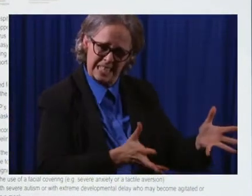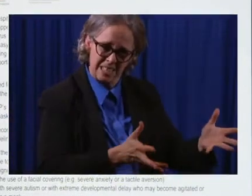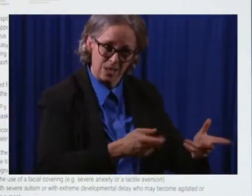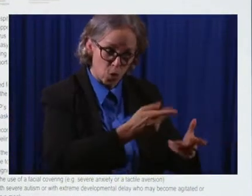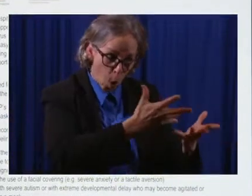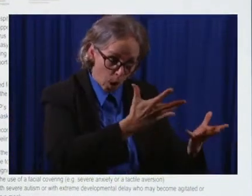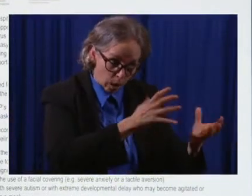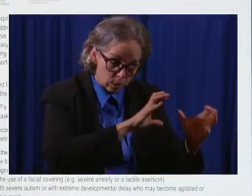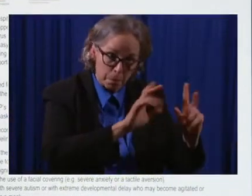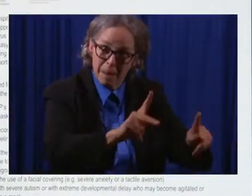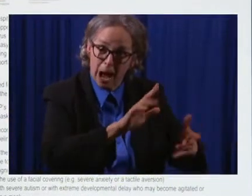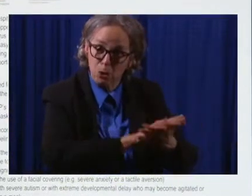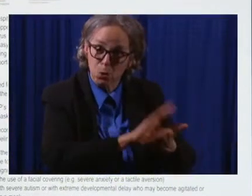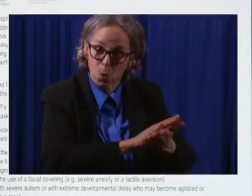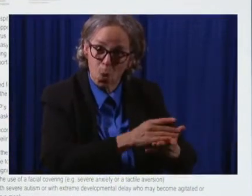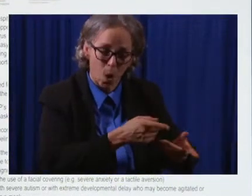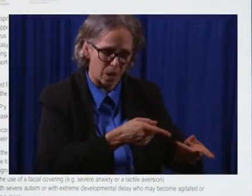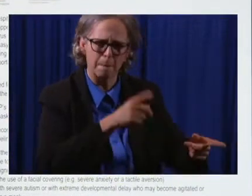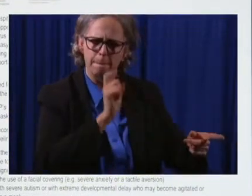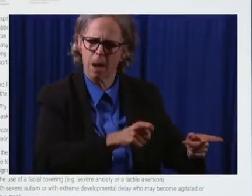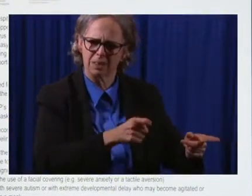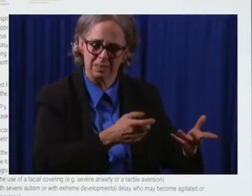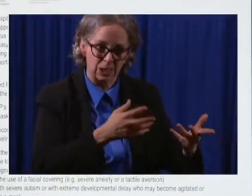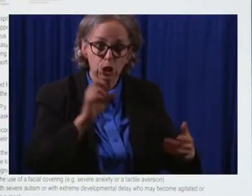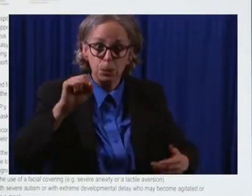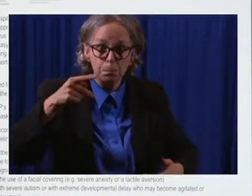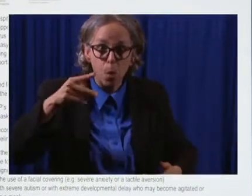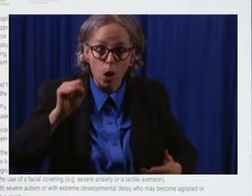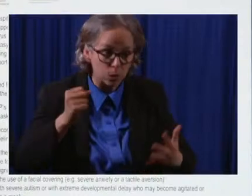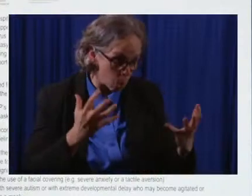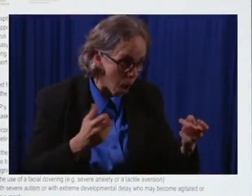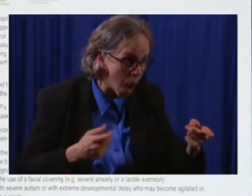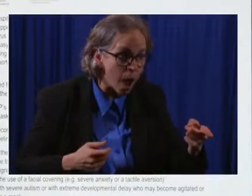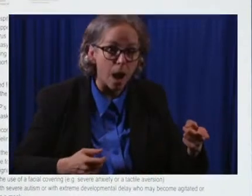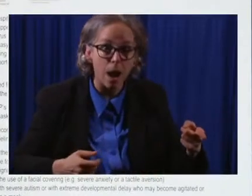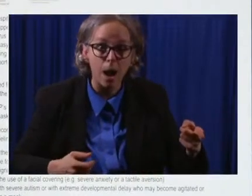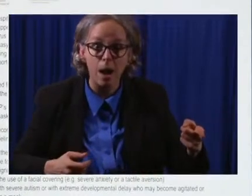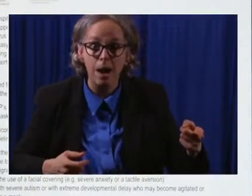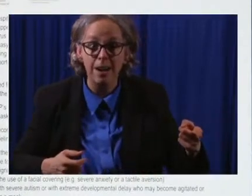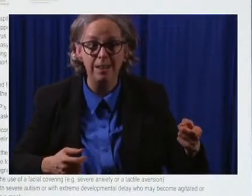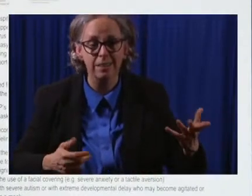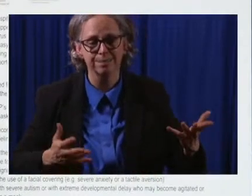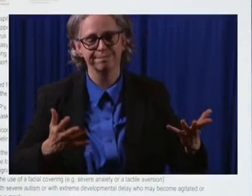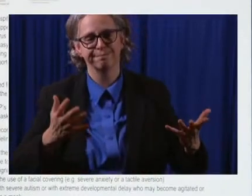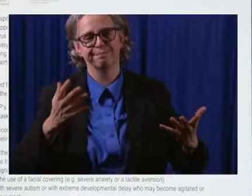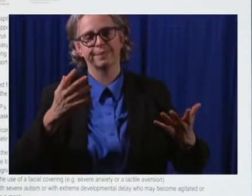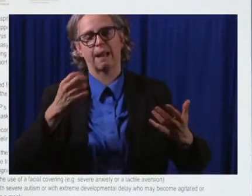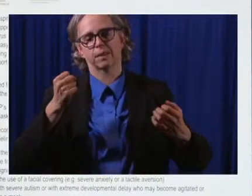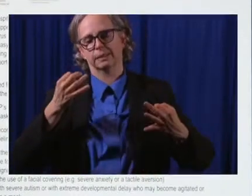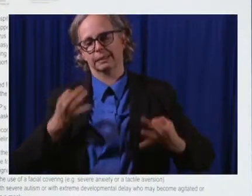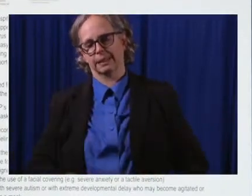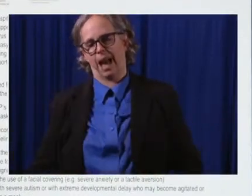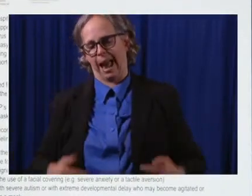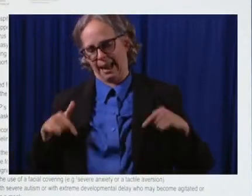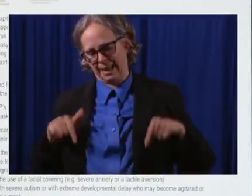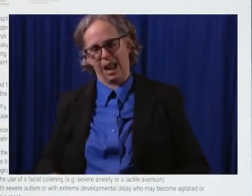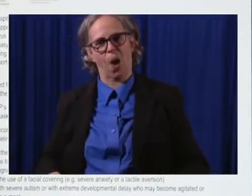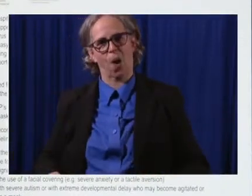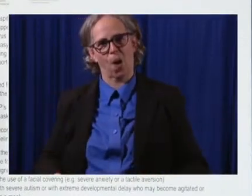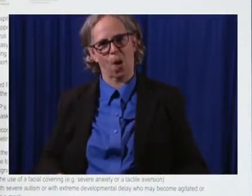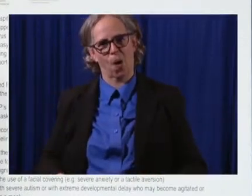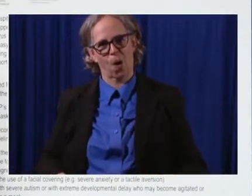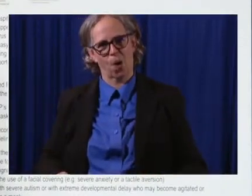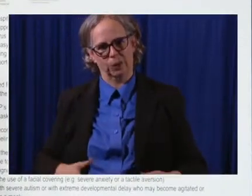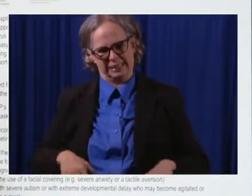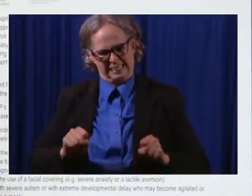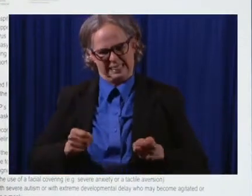sports, again, it's what we do in regard to retarding community spread. And the way you do that is by distance